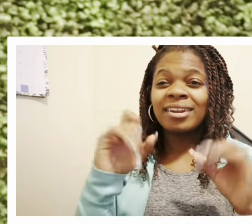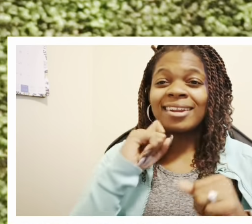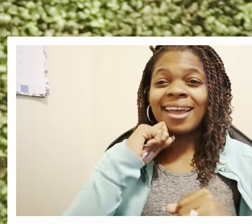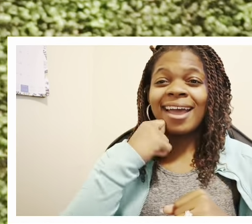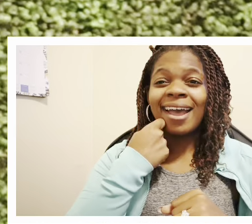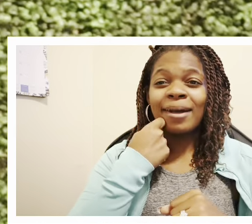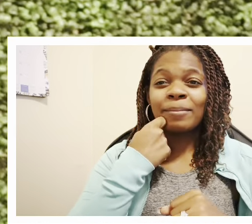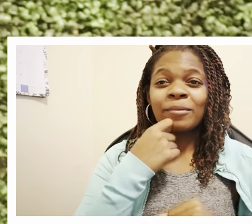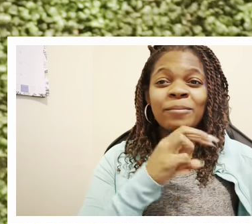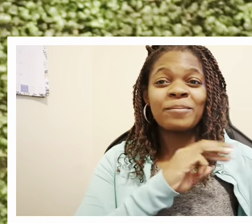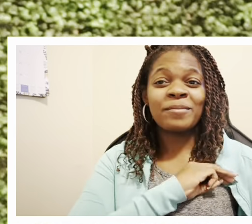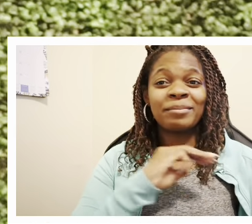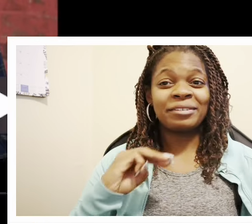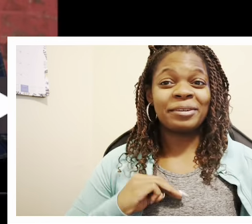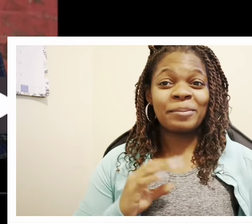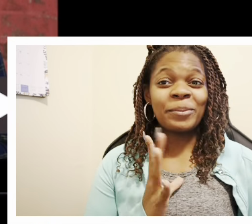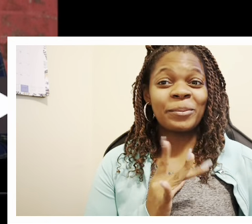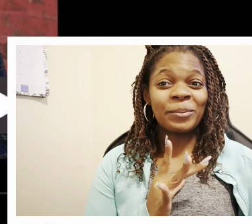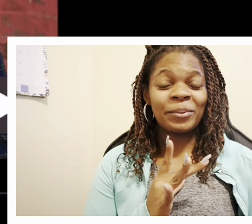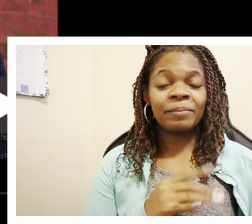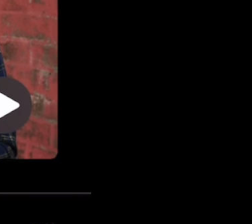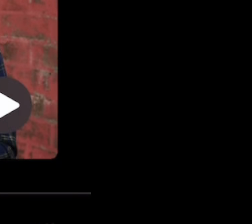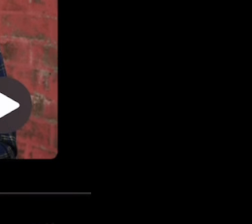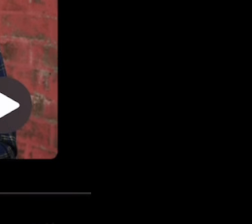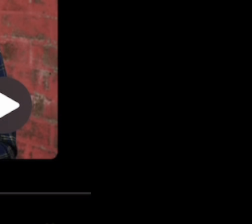their Premium Fitness.